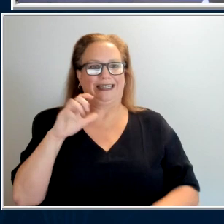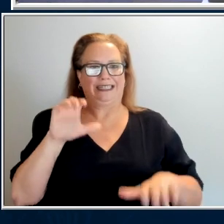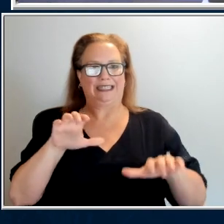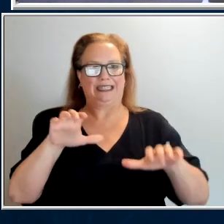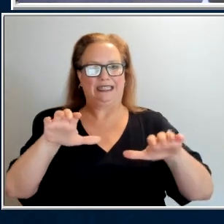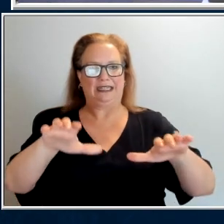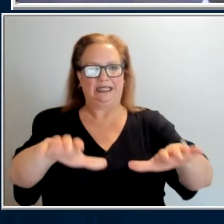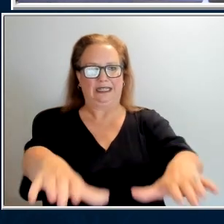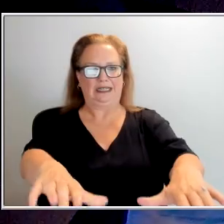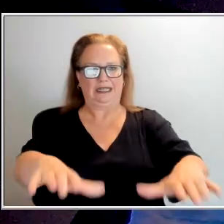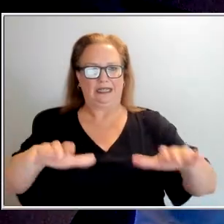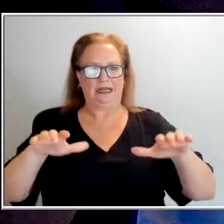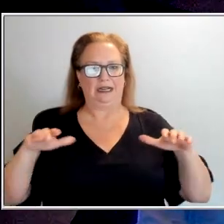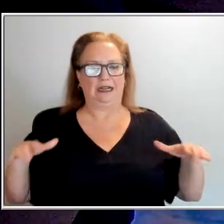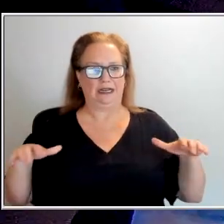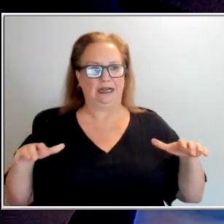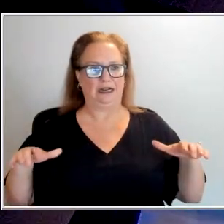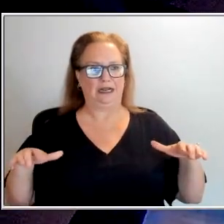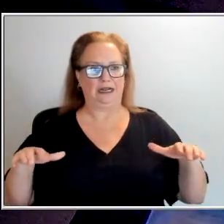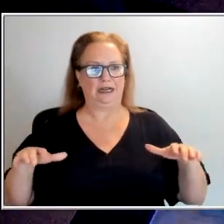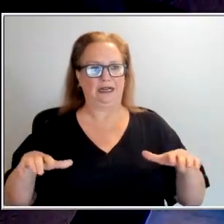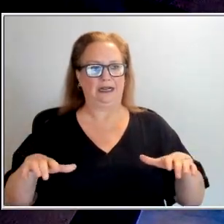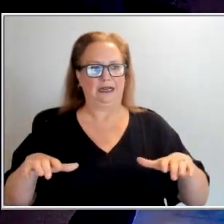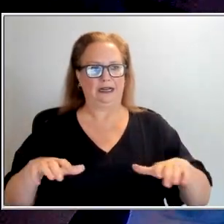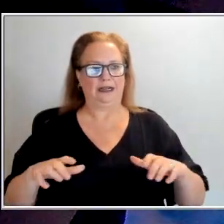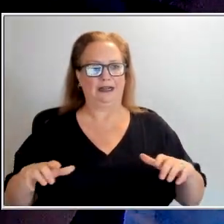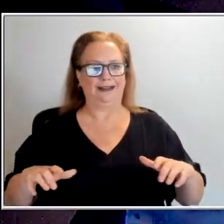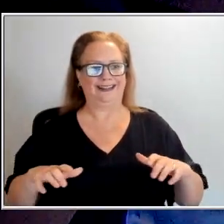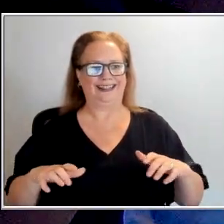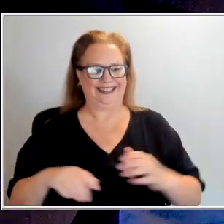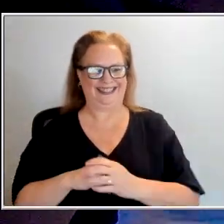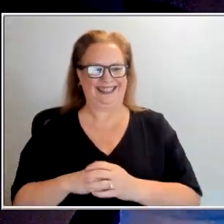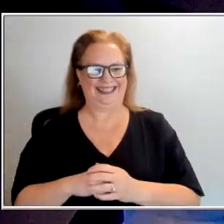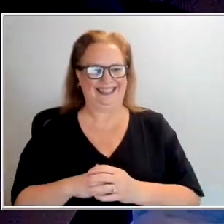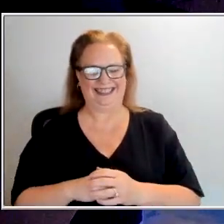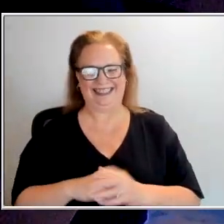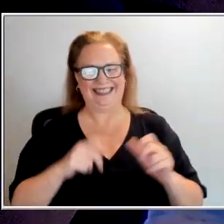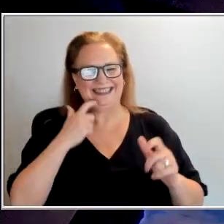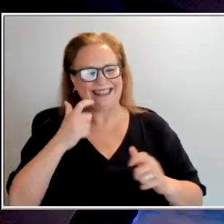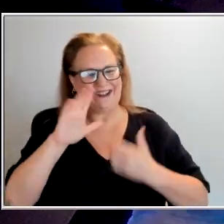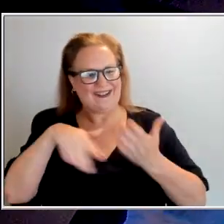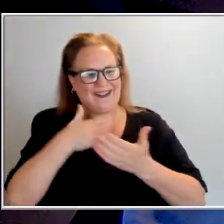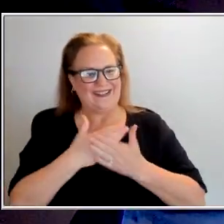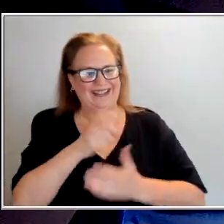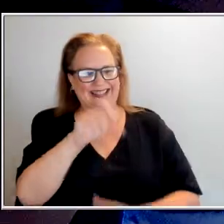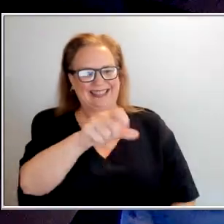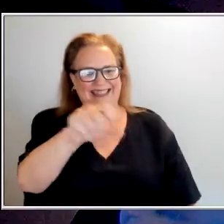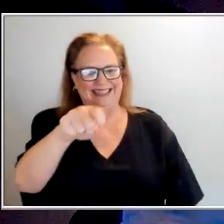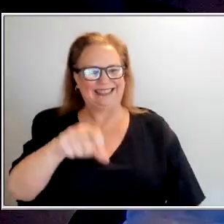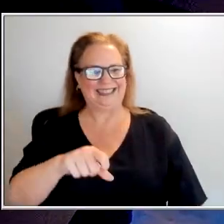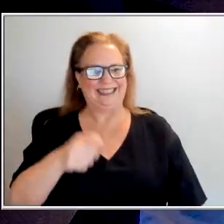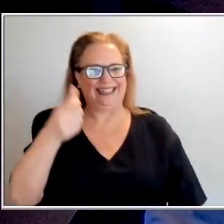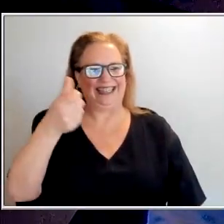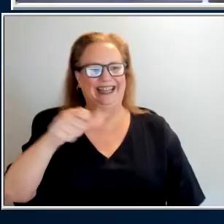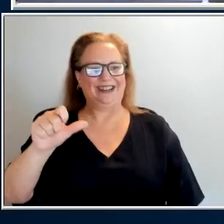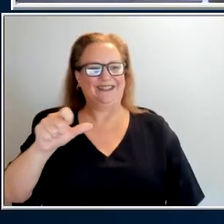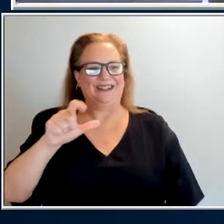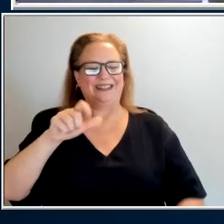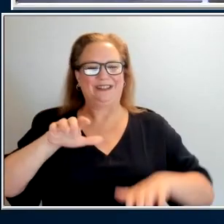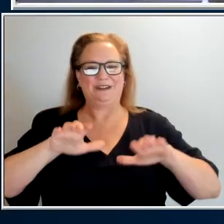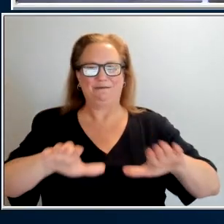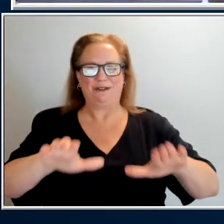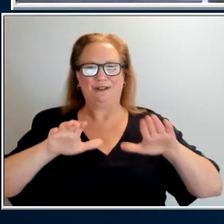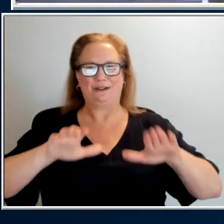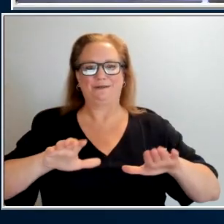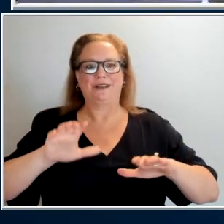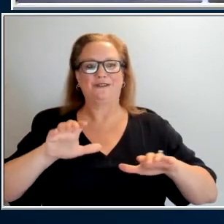seriously a legitimate push-up. I'm ready. Don't have to do that on a park bench. Baby. Oh, look at that. Yes. Oh, for anybody gosh, that wants to do push-ups, try them on your